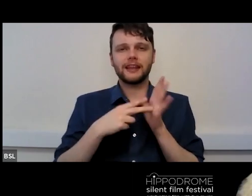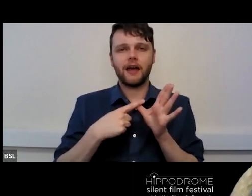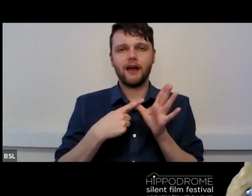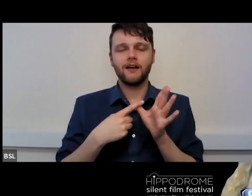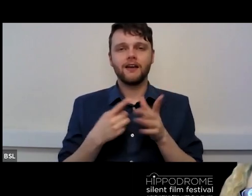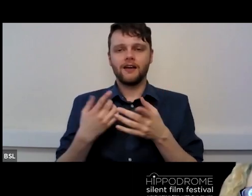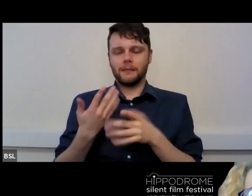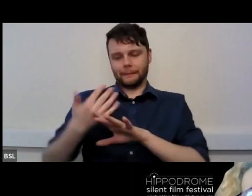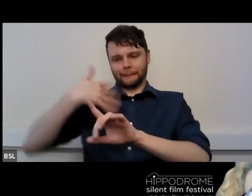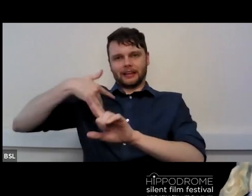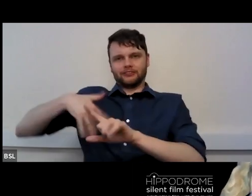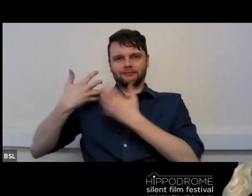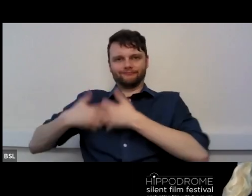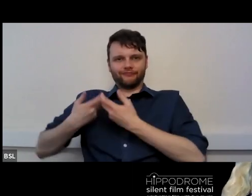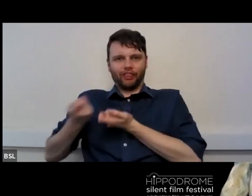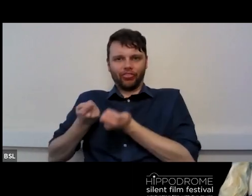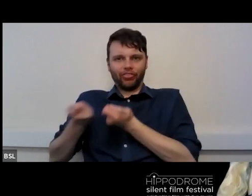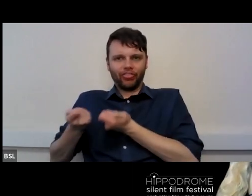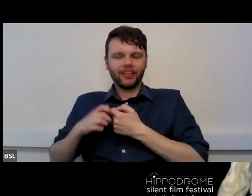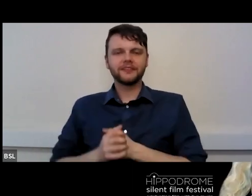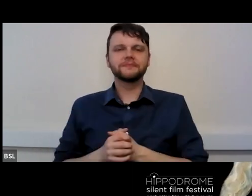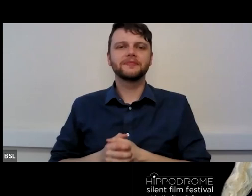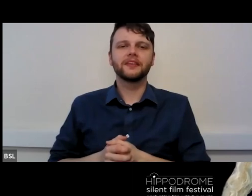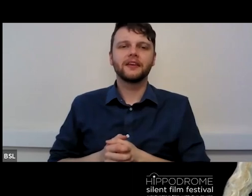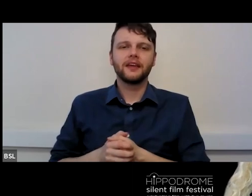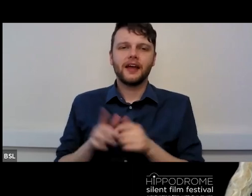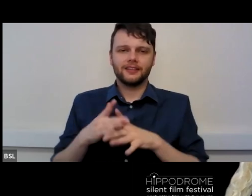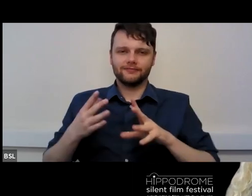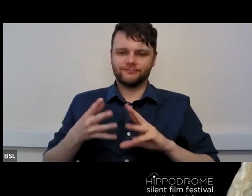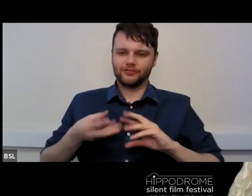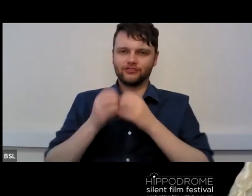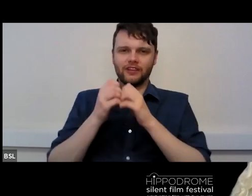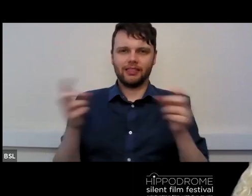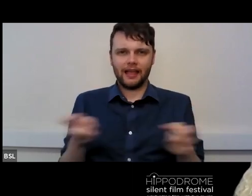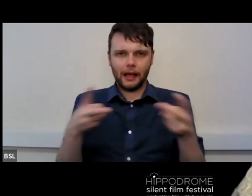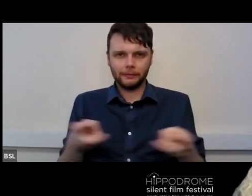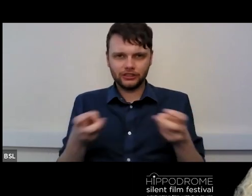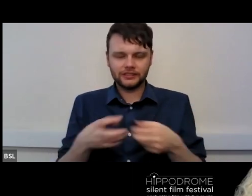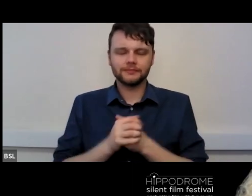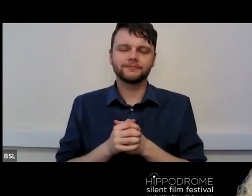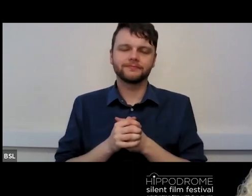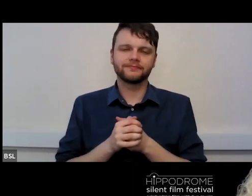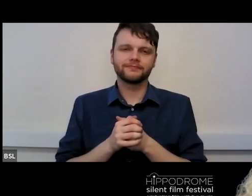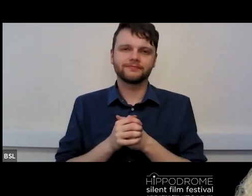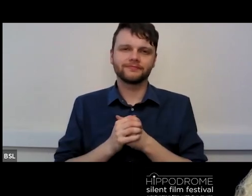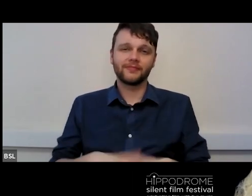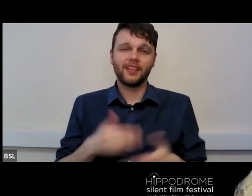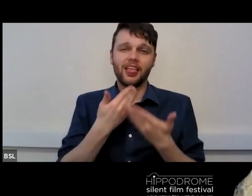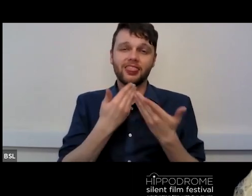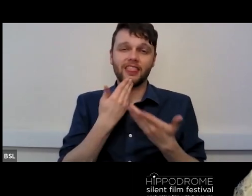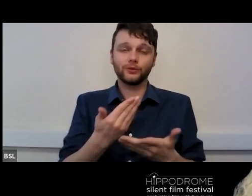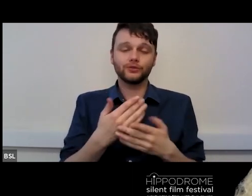been really busy behind the scenes, making everything run smoothly and generating the captions. Thanks again to the